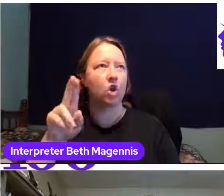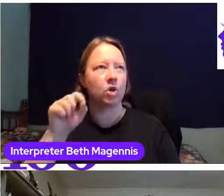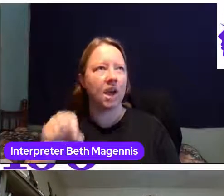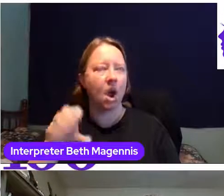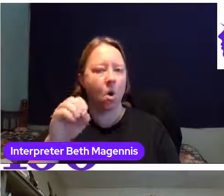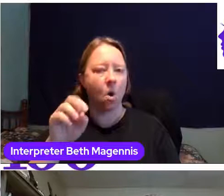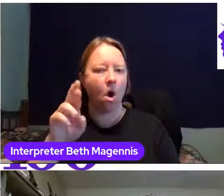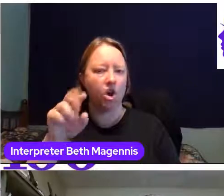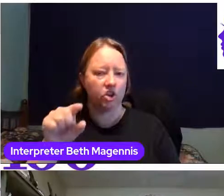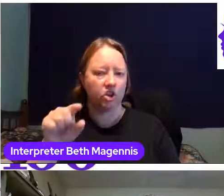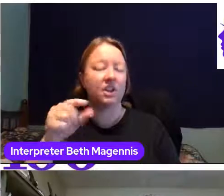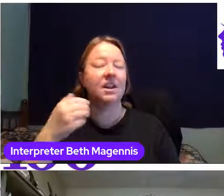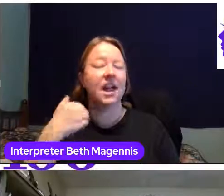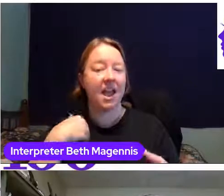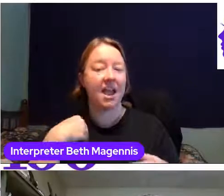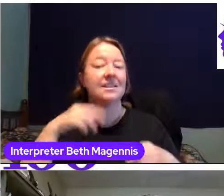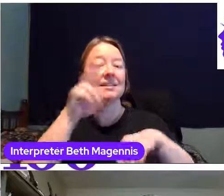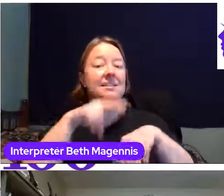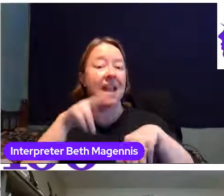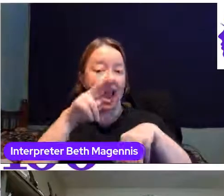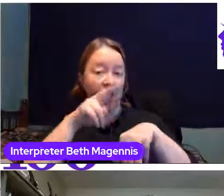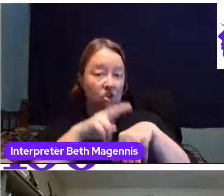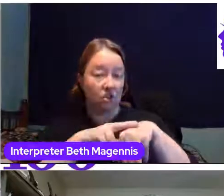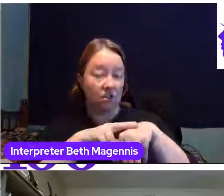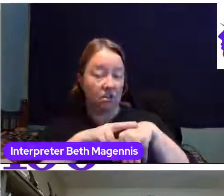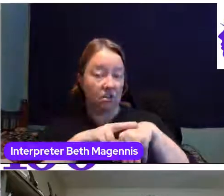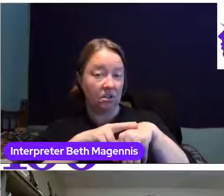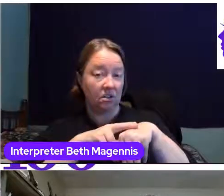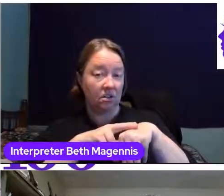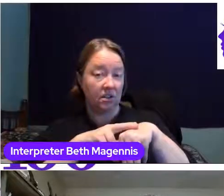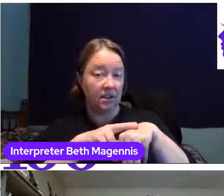ilru.org, and it has a national